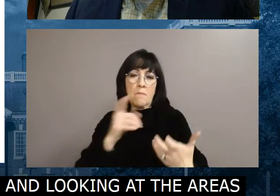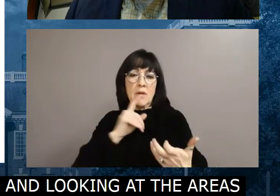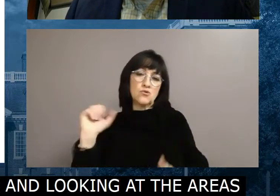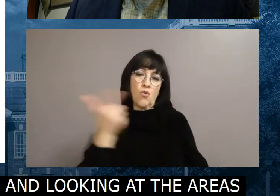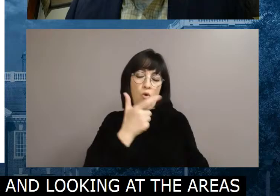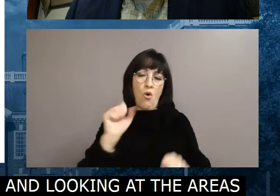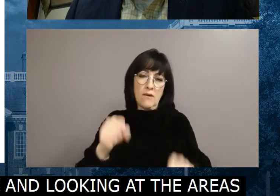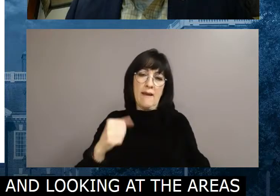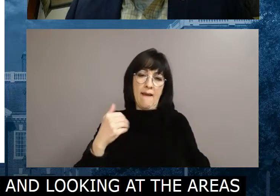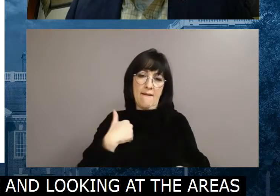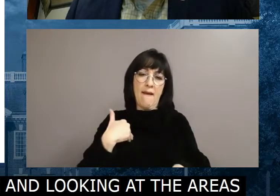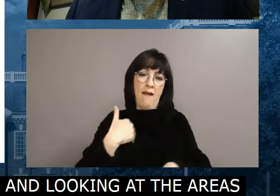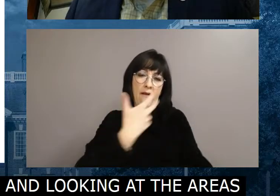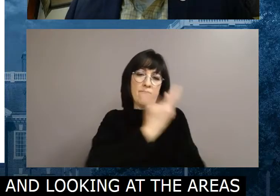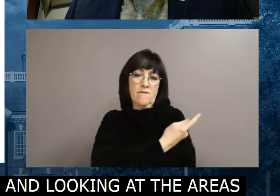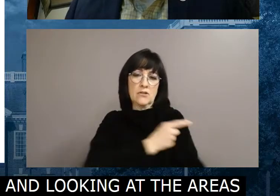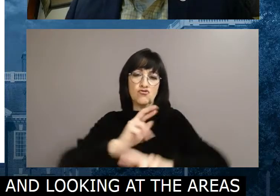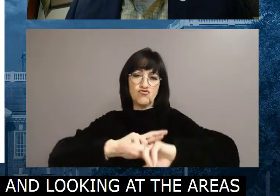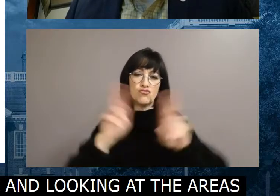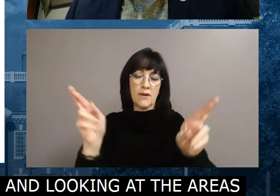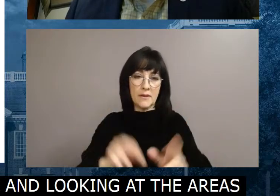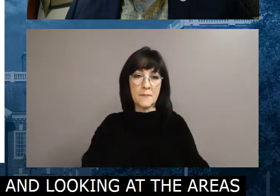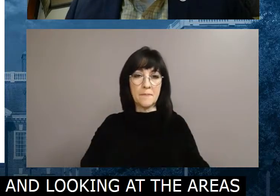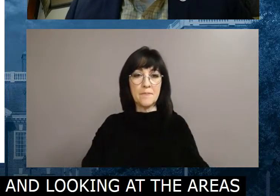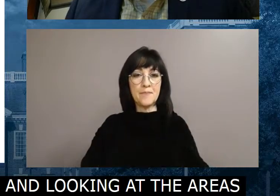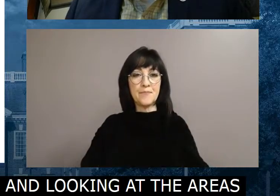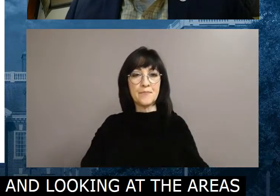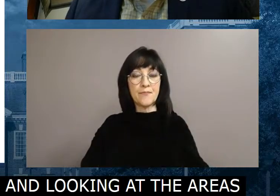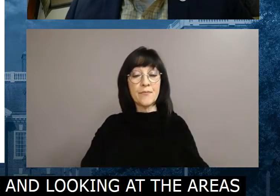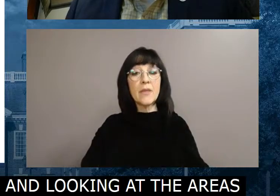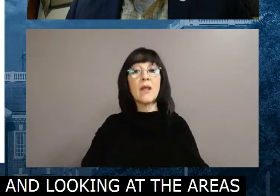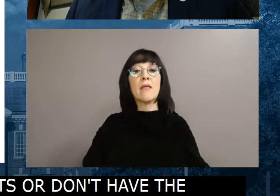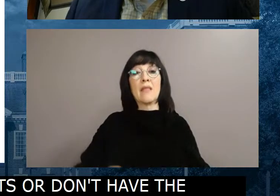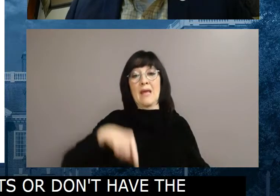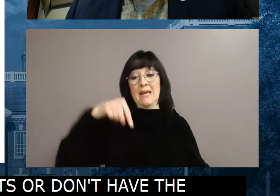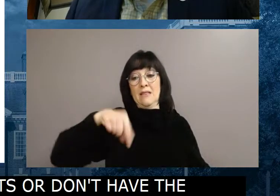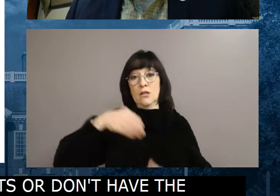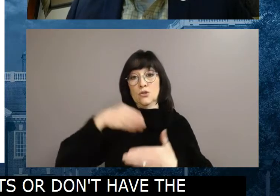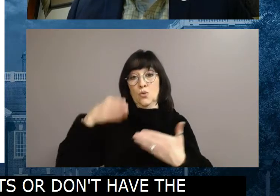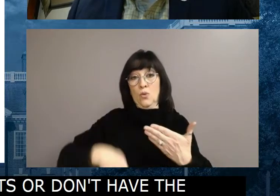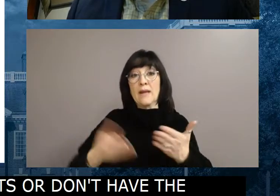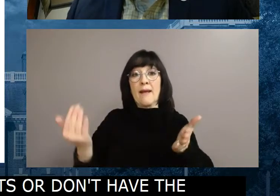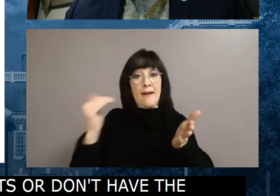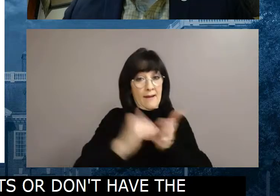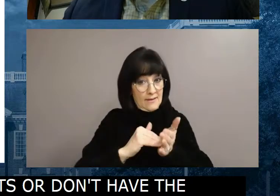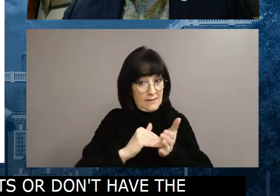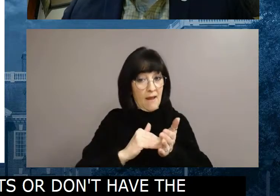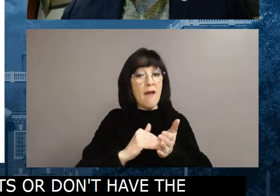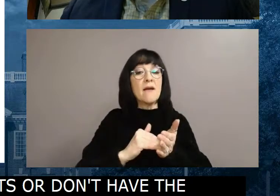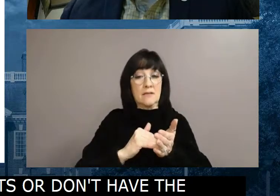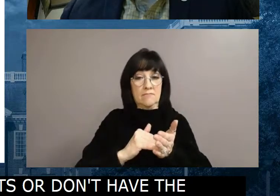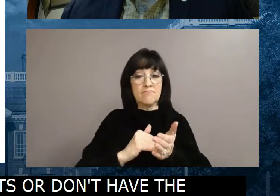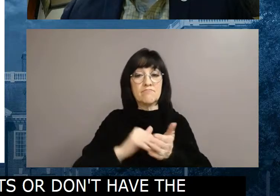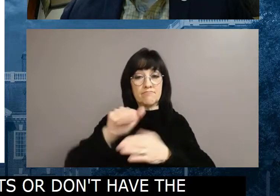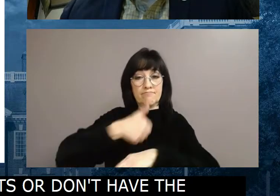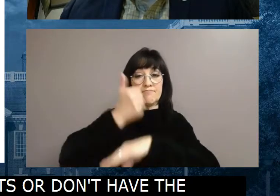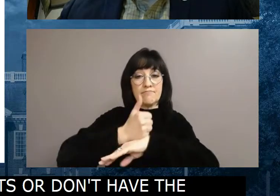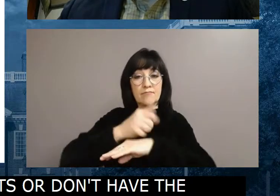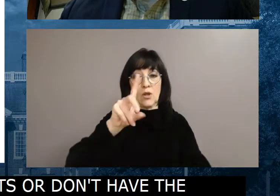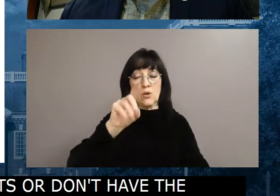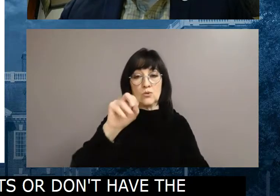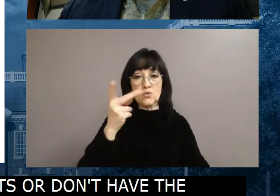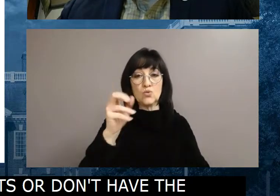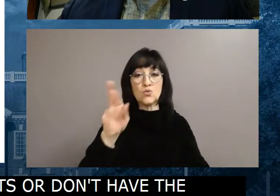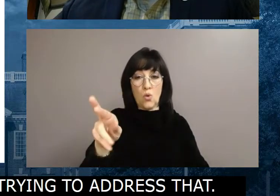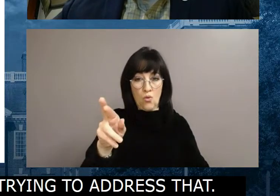And then finally, kind of what we're working on for Dover Speedway again this weekend. I know the governor said we have,